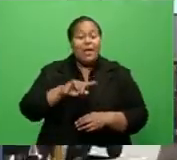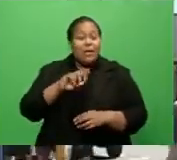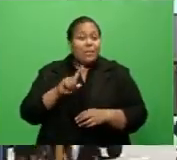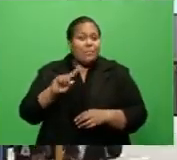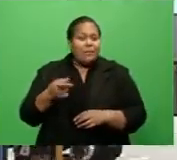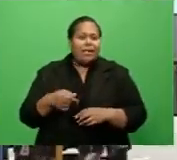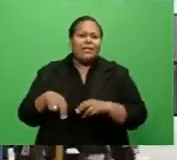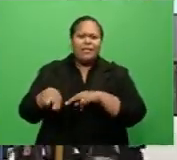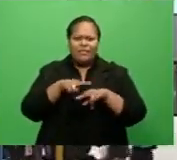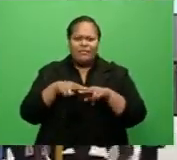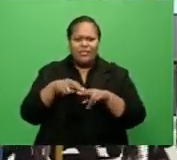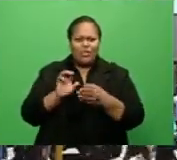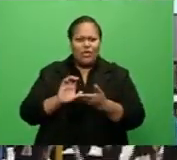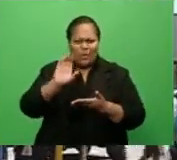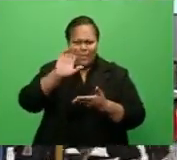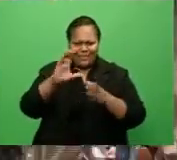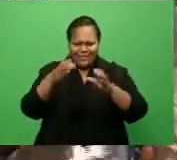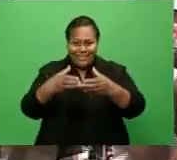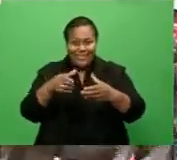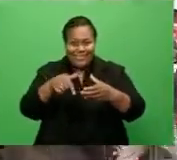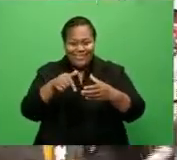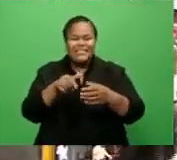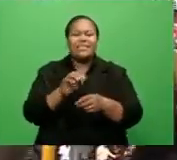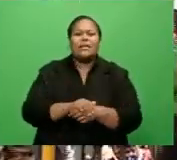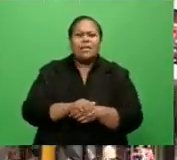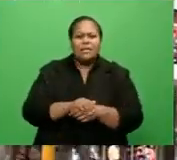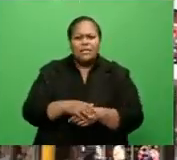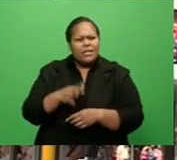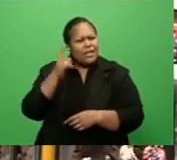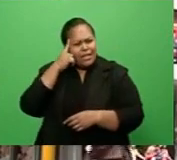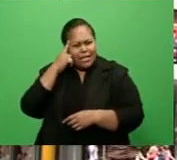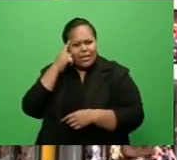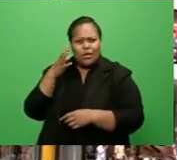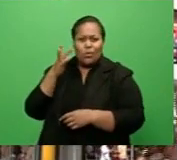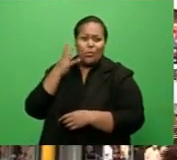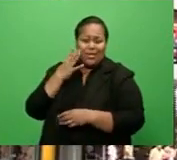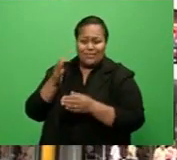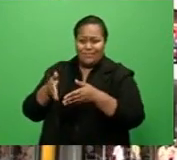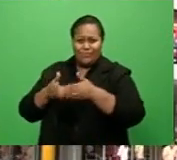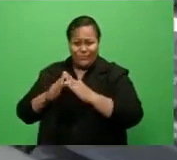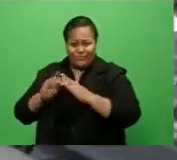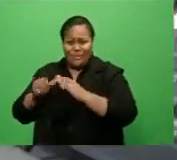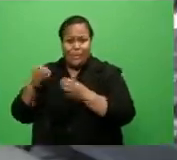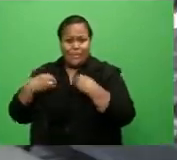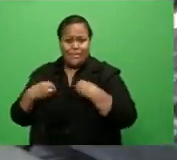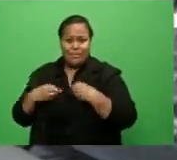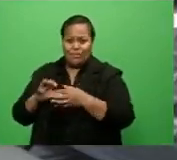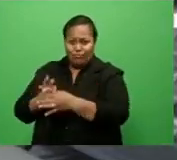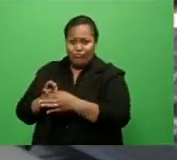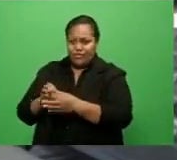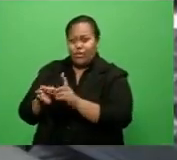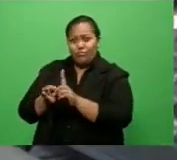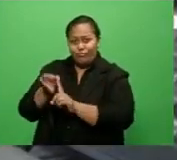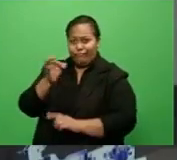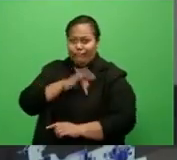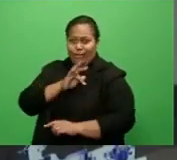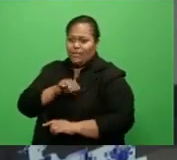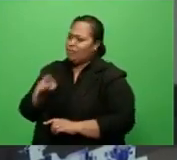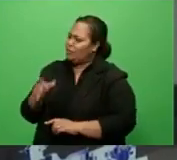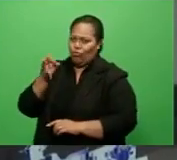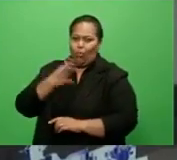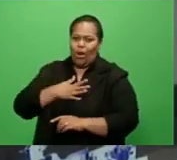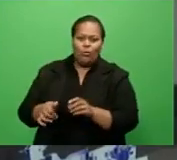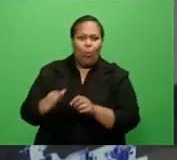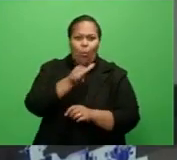once businesses start to profiteer, they may not want to go back to their old jobs. President Dr. Nurbanu Ali believes the